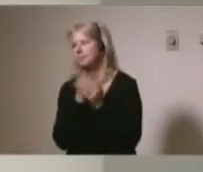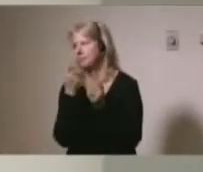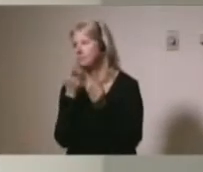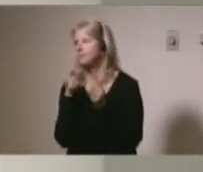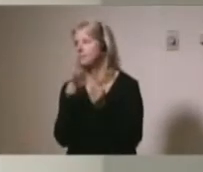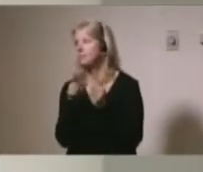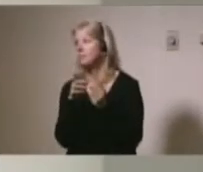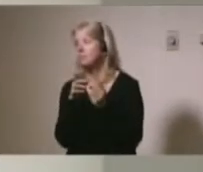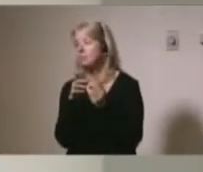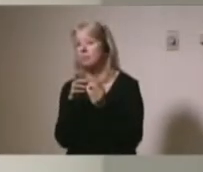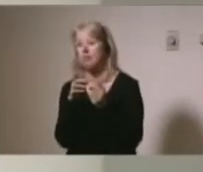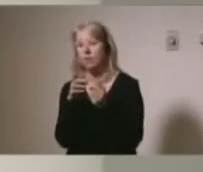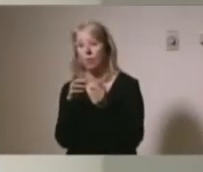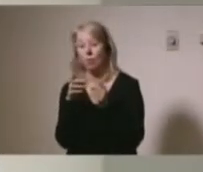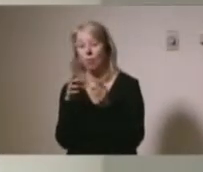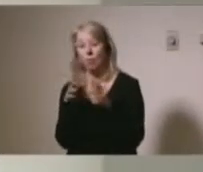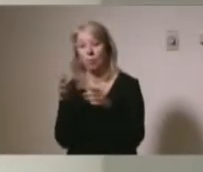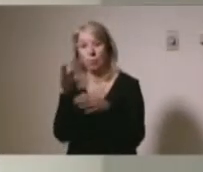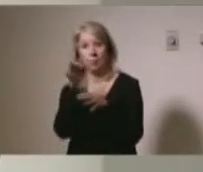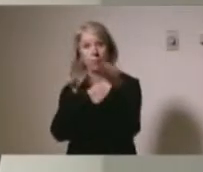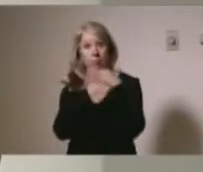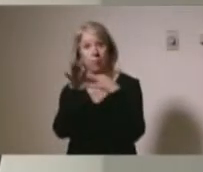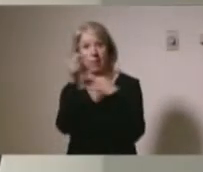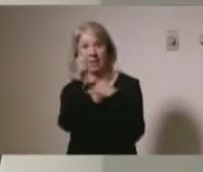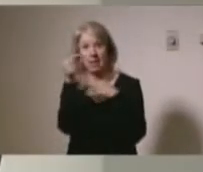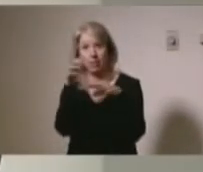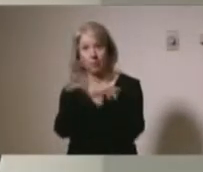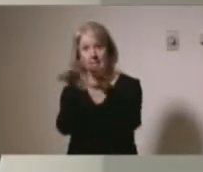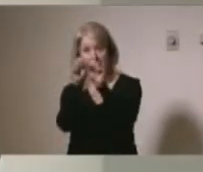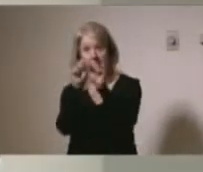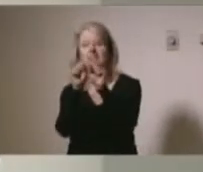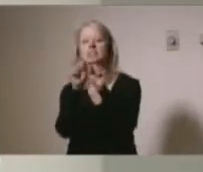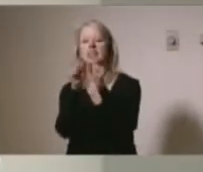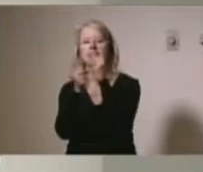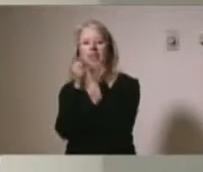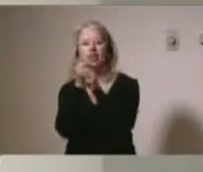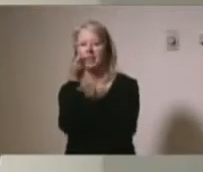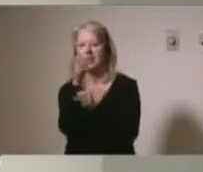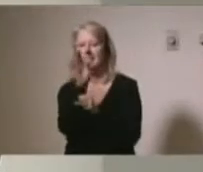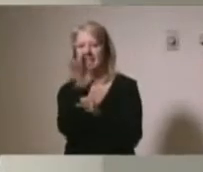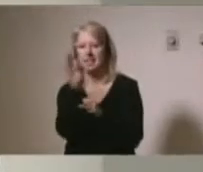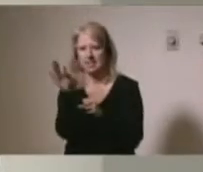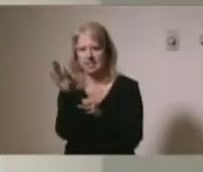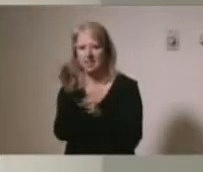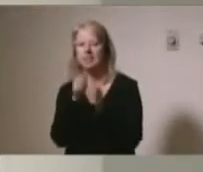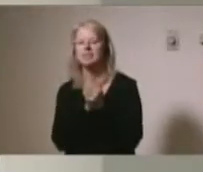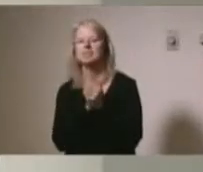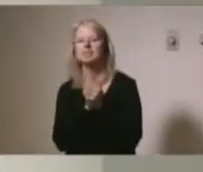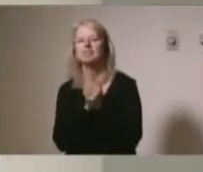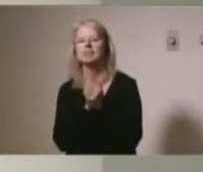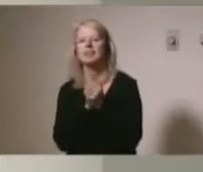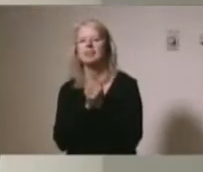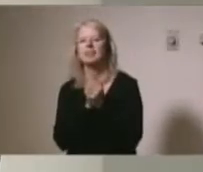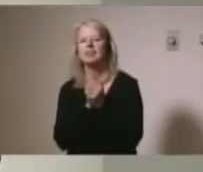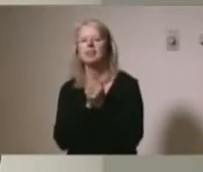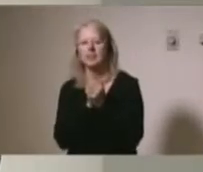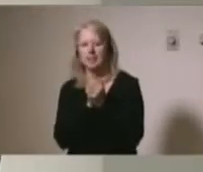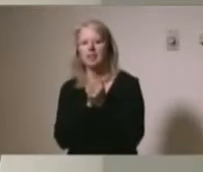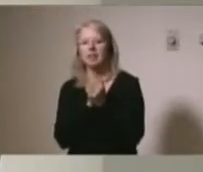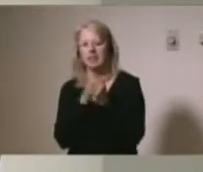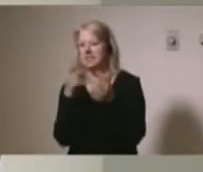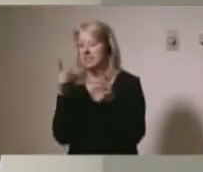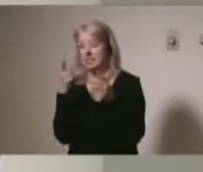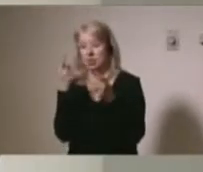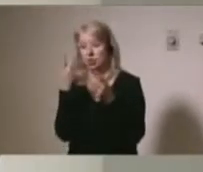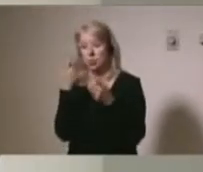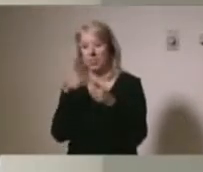So by the time a change of government came in 1999, 2 things had occurred